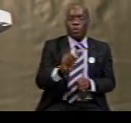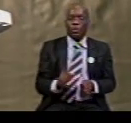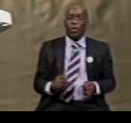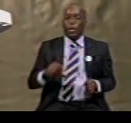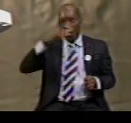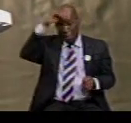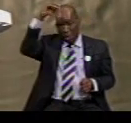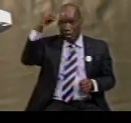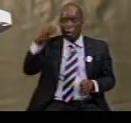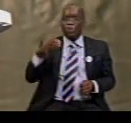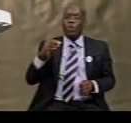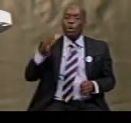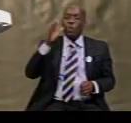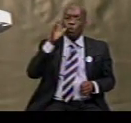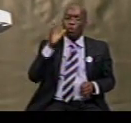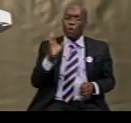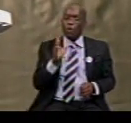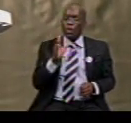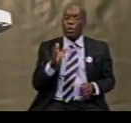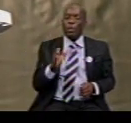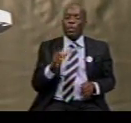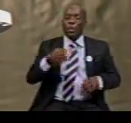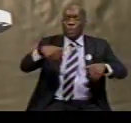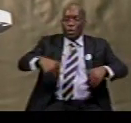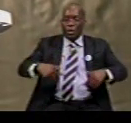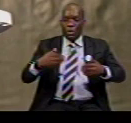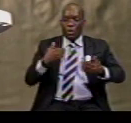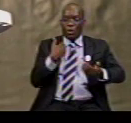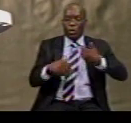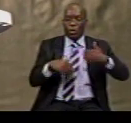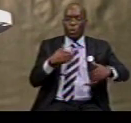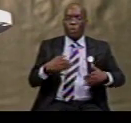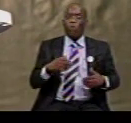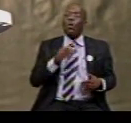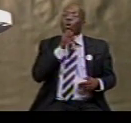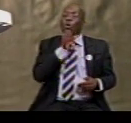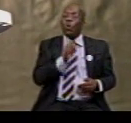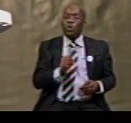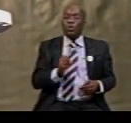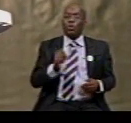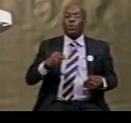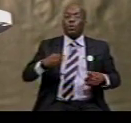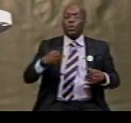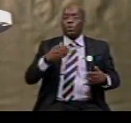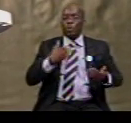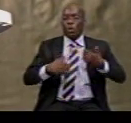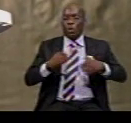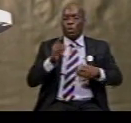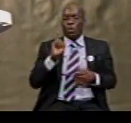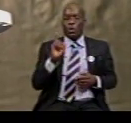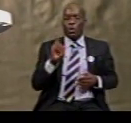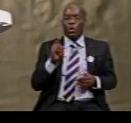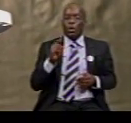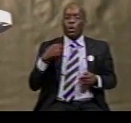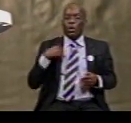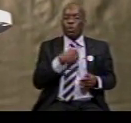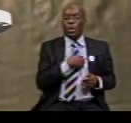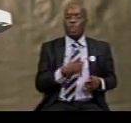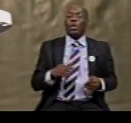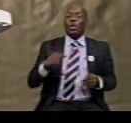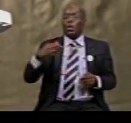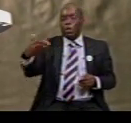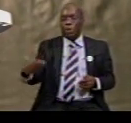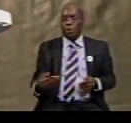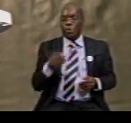the youth, the young ones, the old one, we appreciate all of you. You are heartily welcome in Jesus'